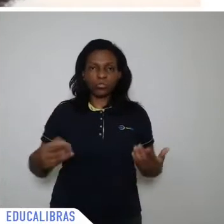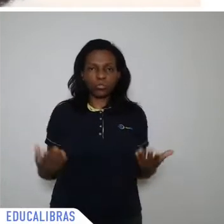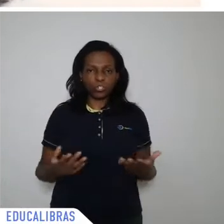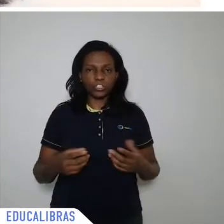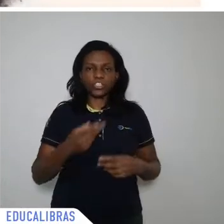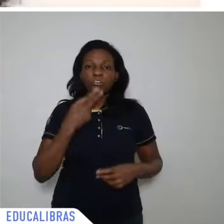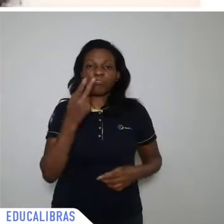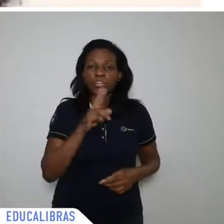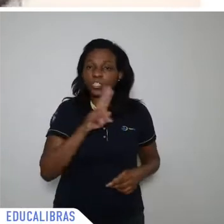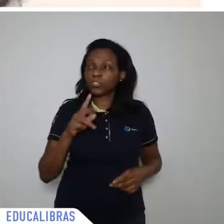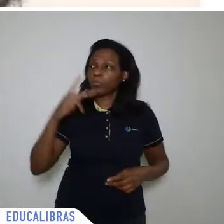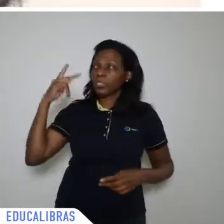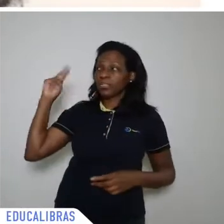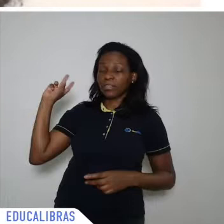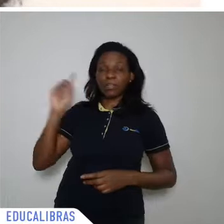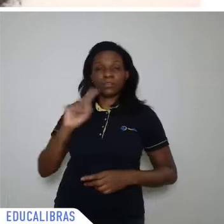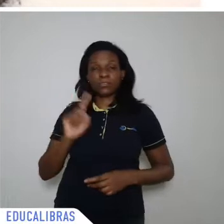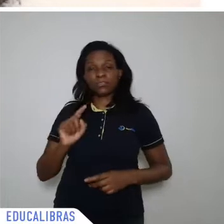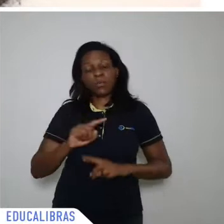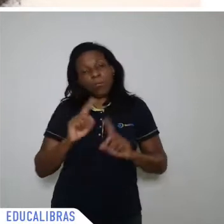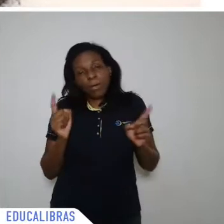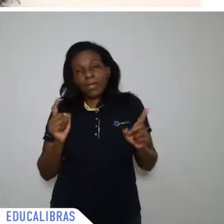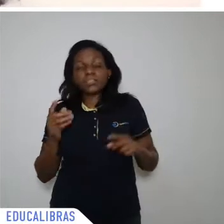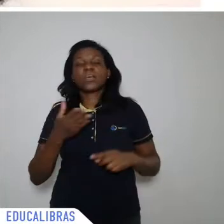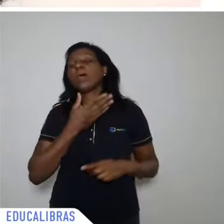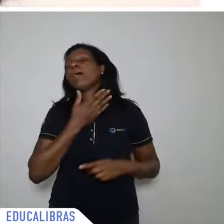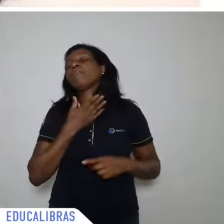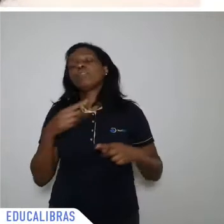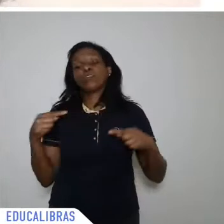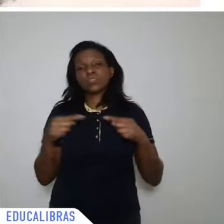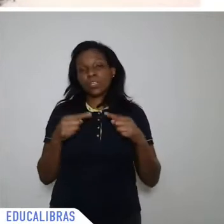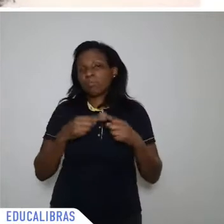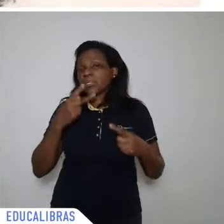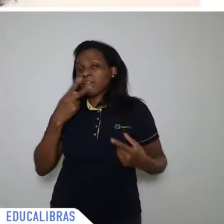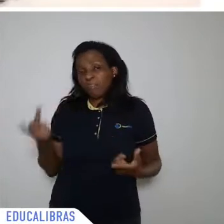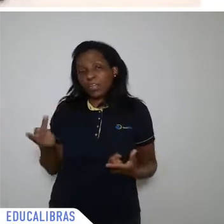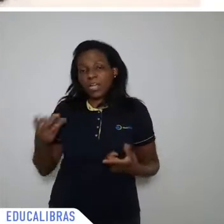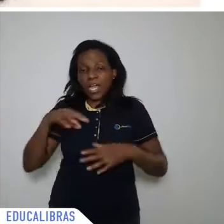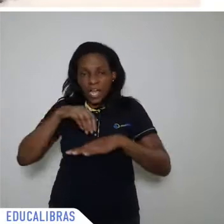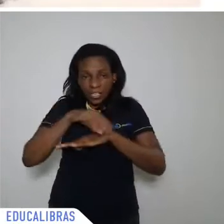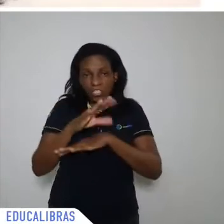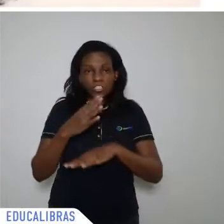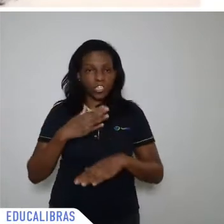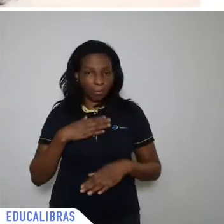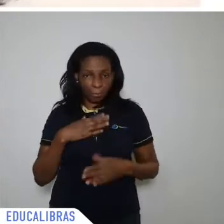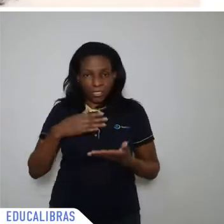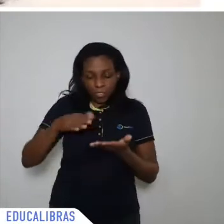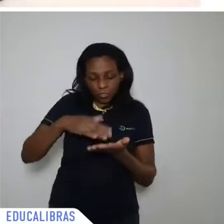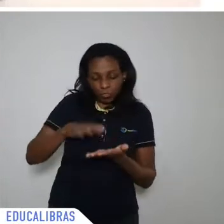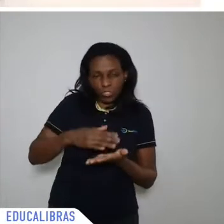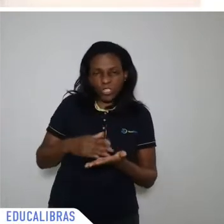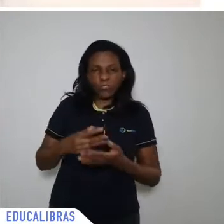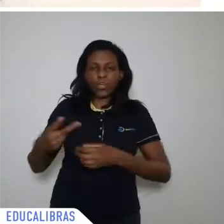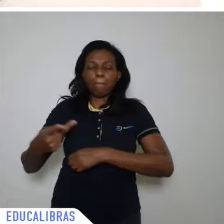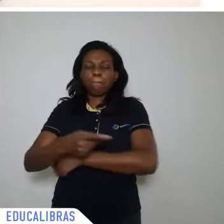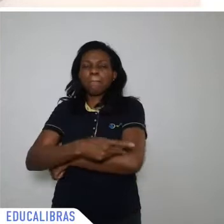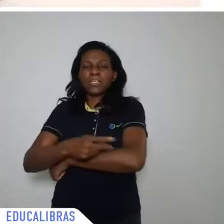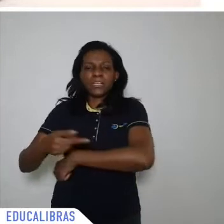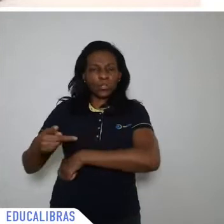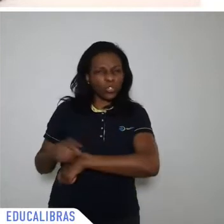to put their voices ahead. So my recommendation would be pedagogy of